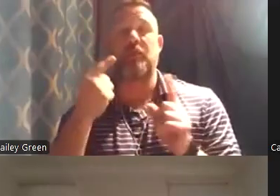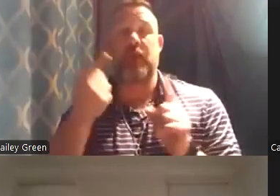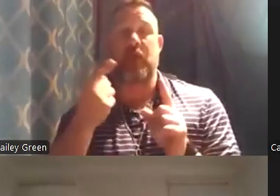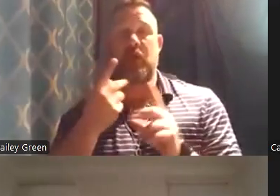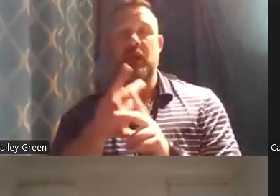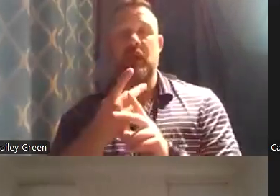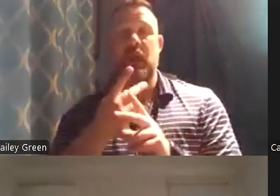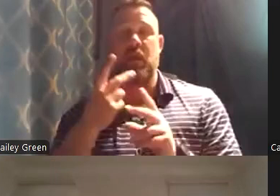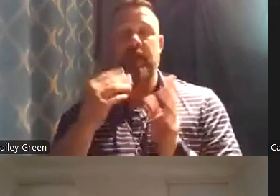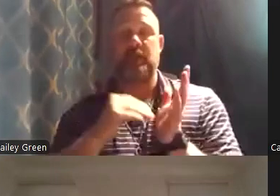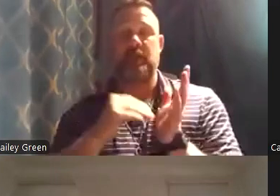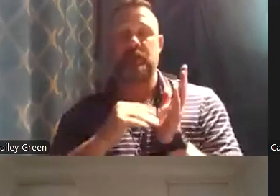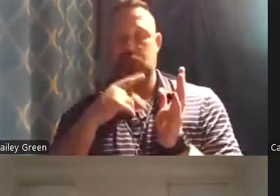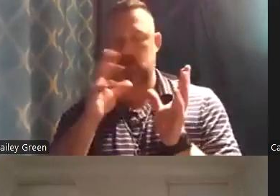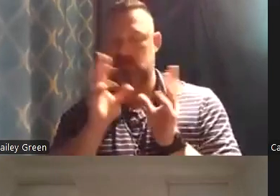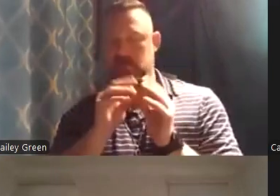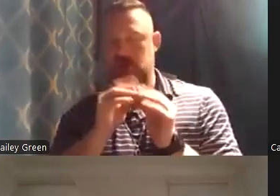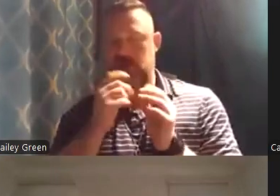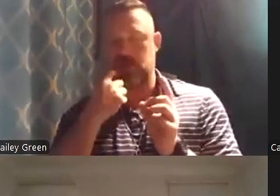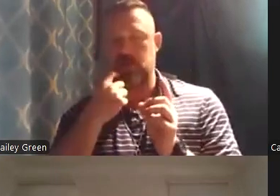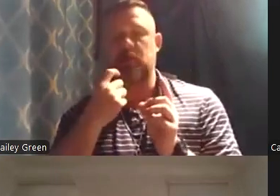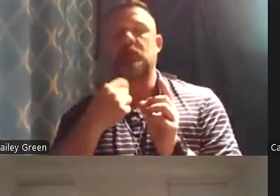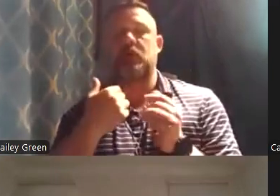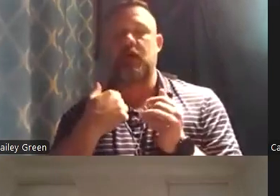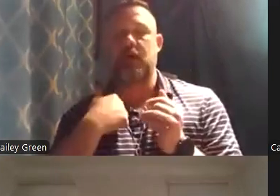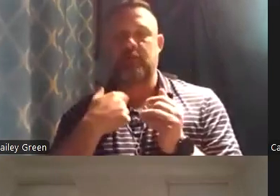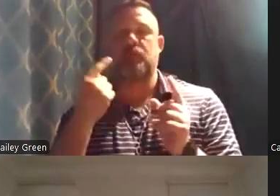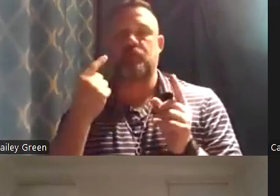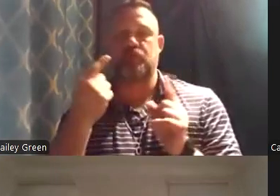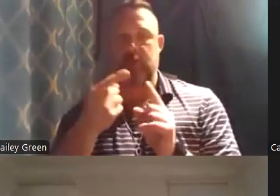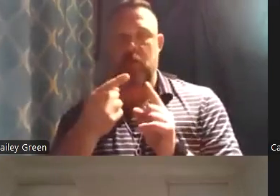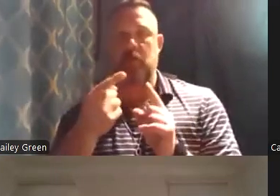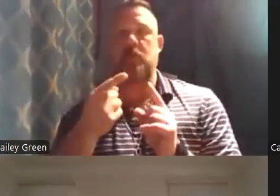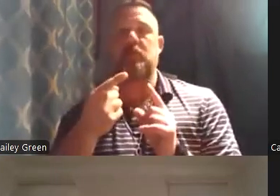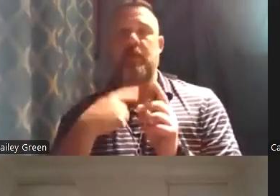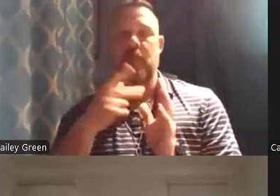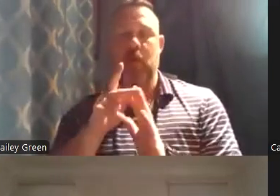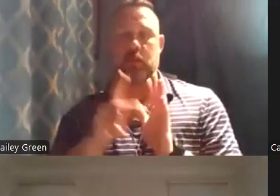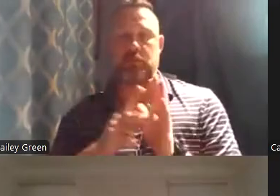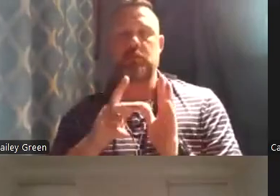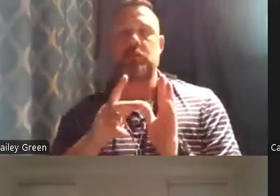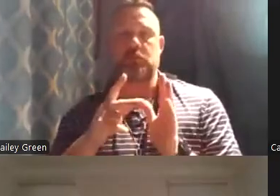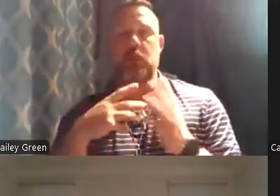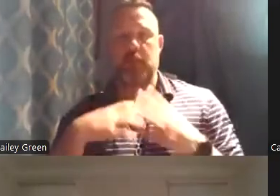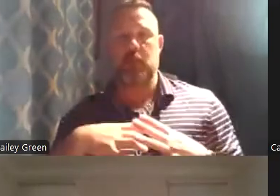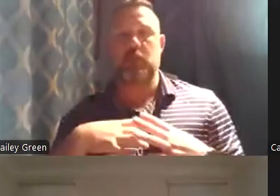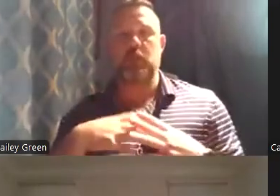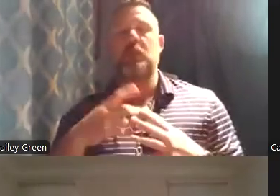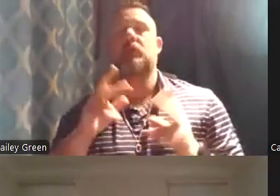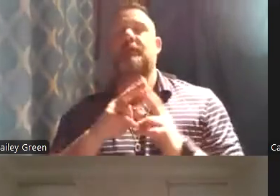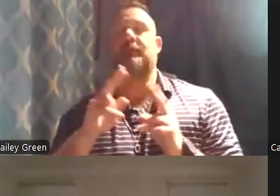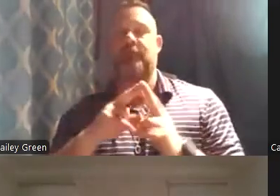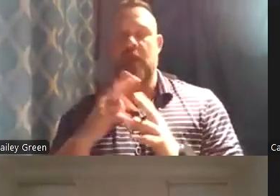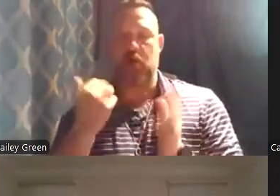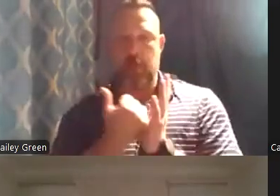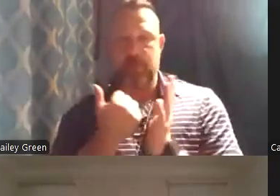I was just in a meeting on something, and I have a primary care physician on my public policy committee, and he was just so incredibly helpful